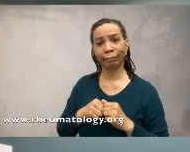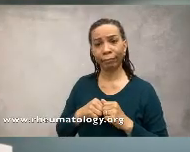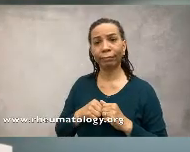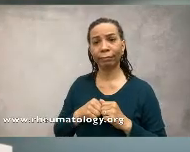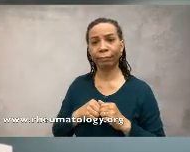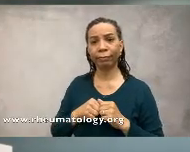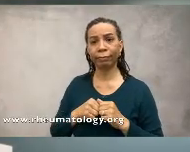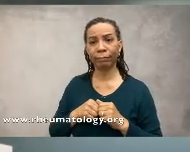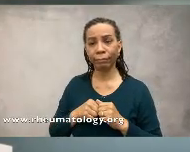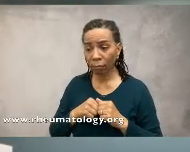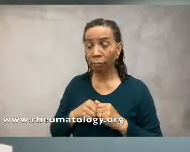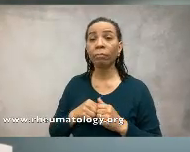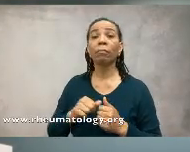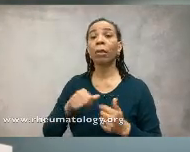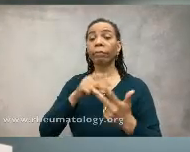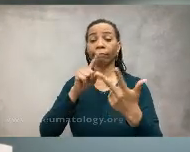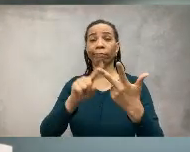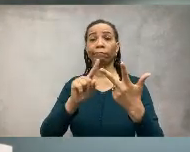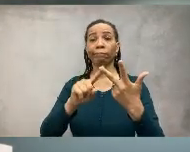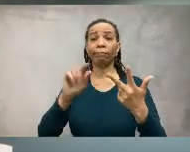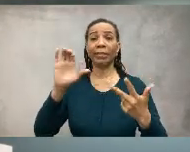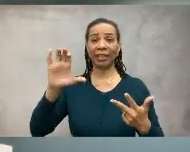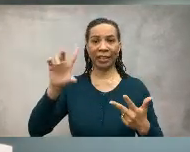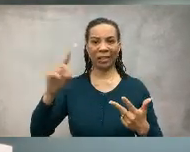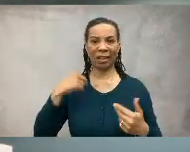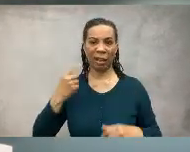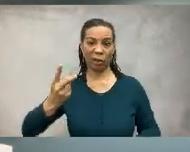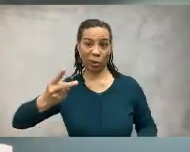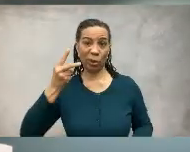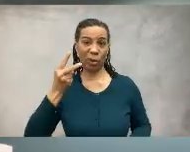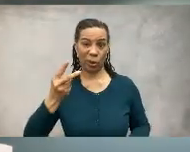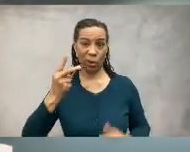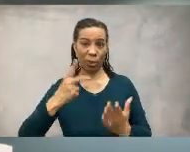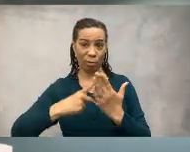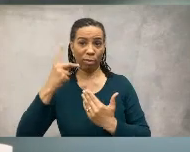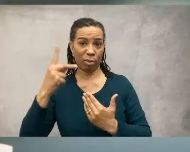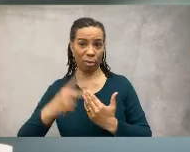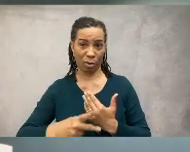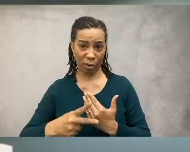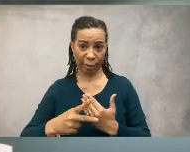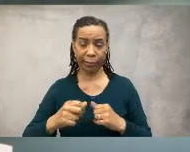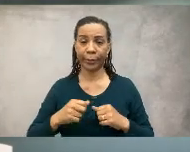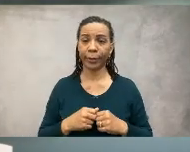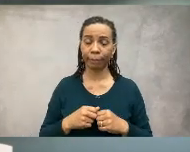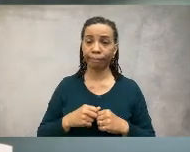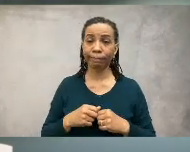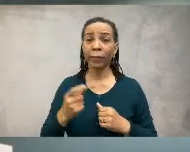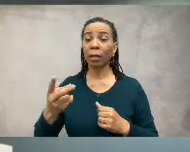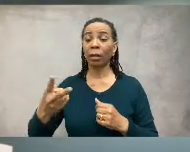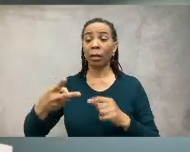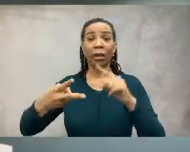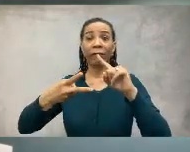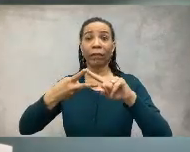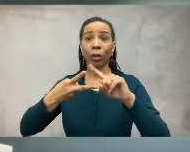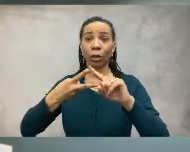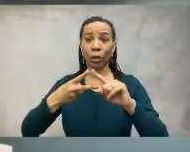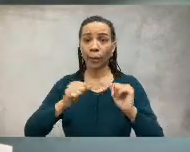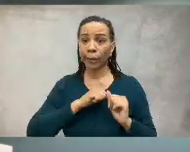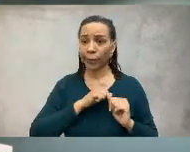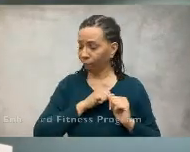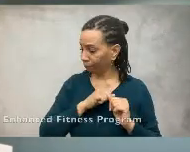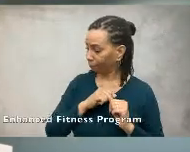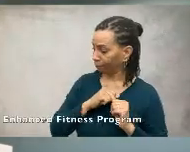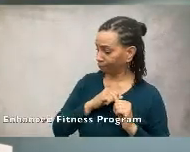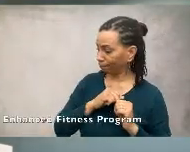.rheumatology.org there are two programs are also suggested by the Center for Disease Control and Prevention